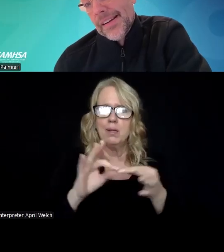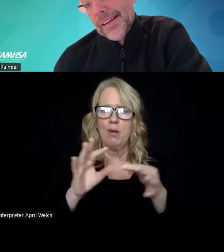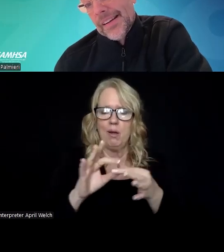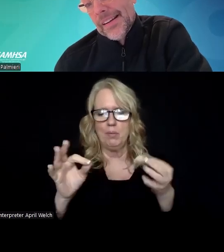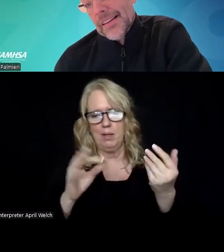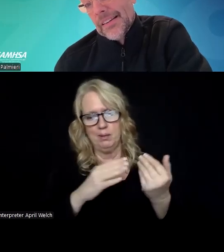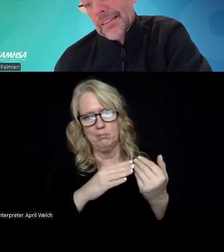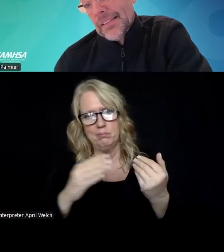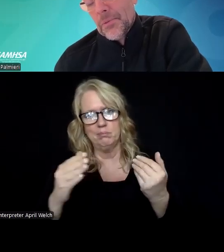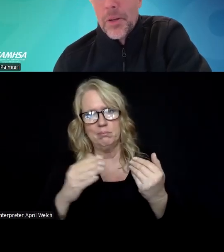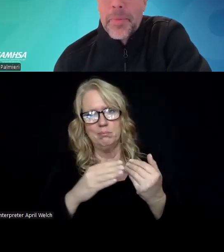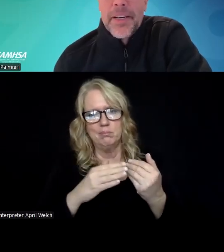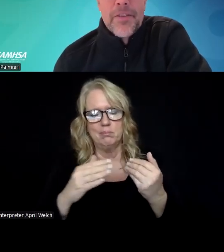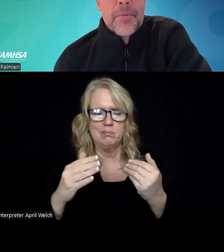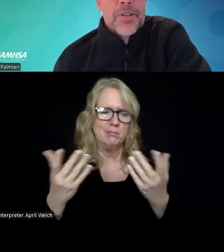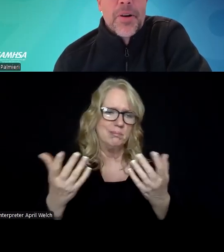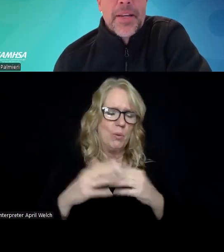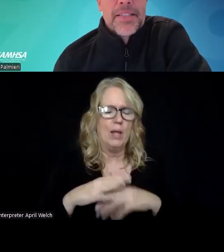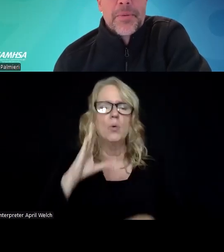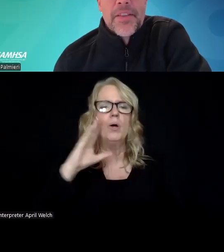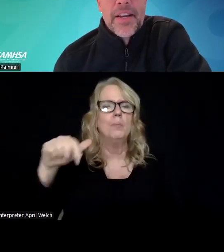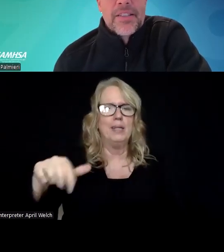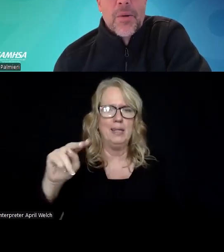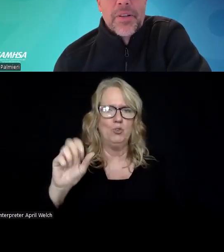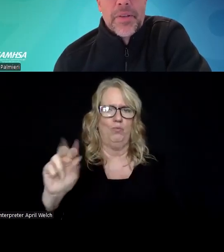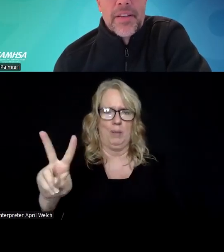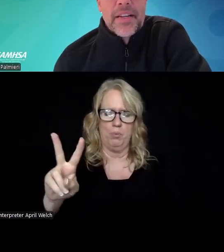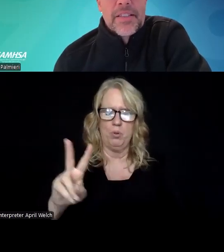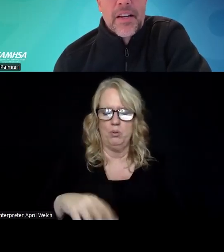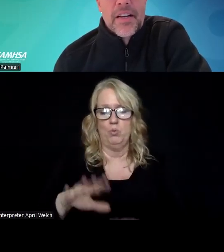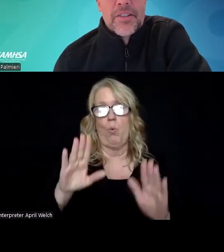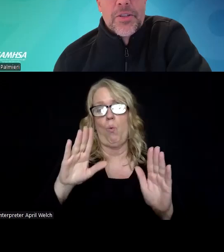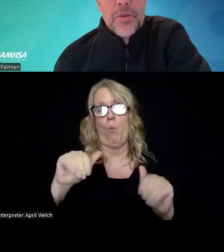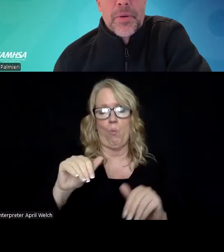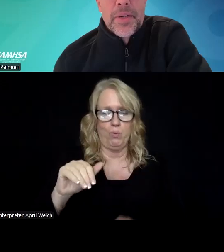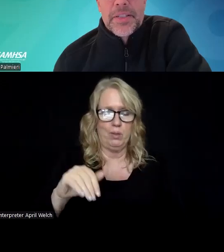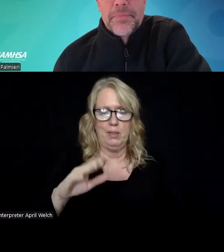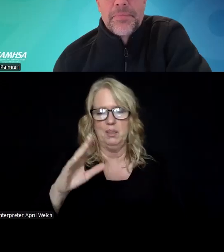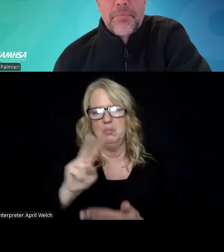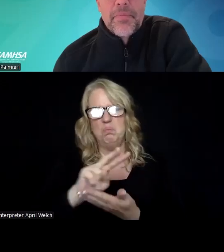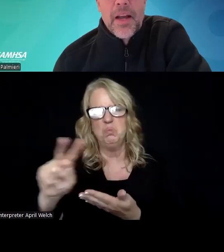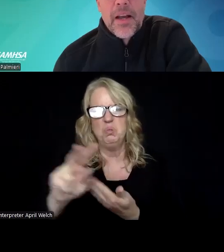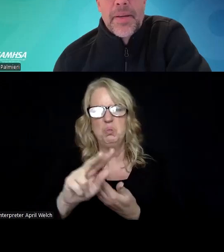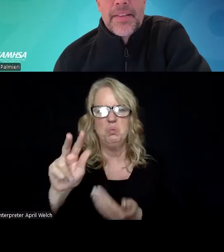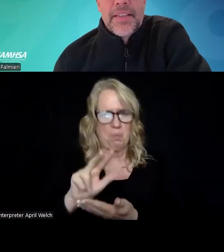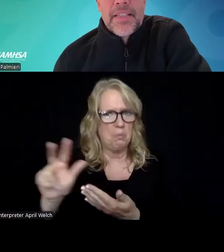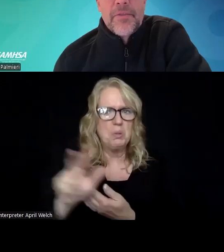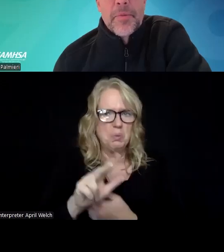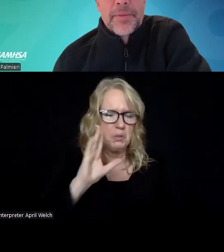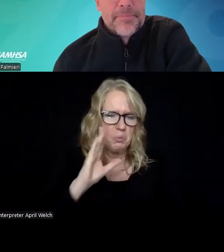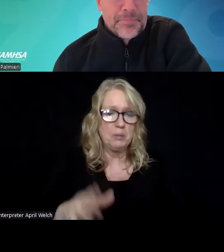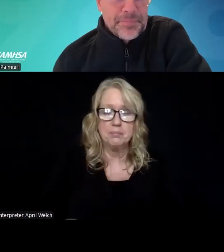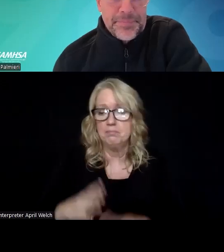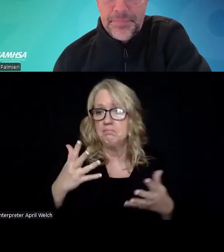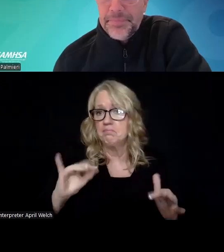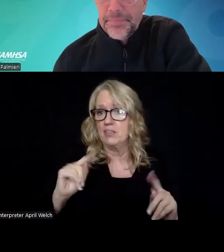within, well, it'll be in November. So I'm guessing hopefully within the next 2 to 3 weeks. And I think that's it for